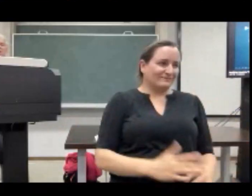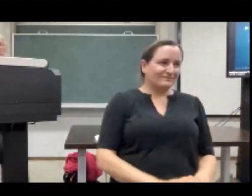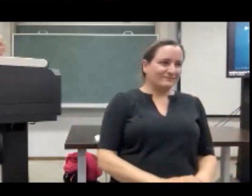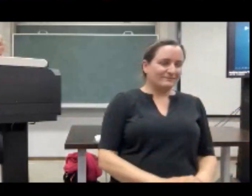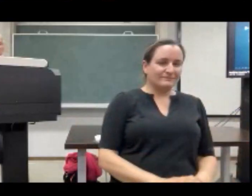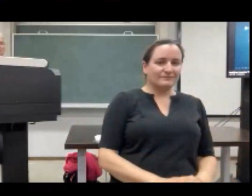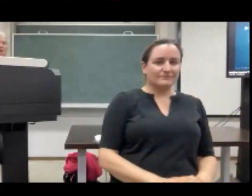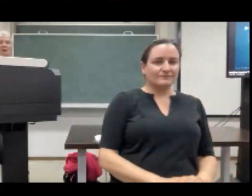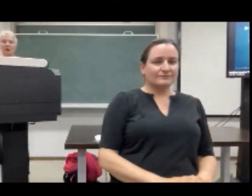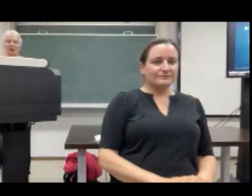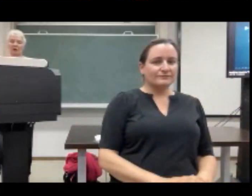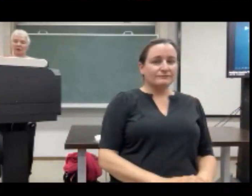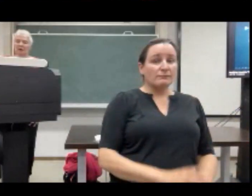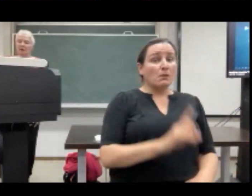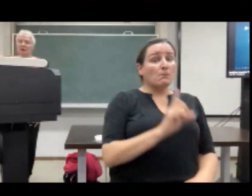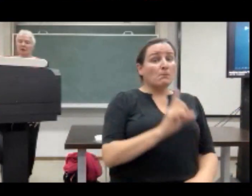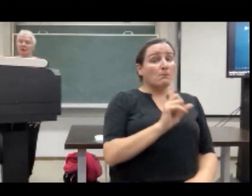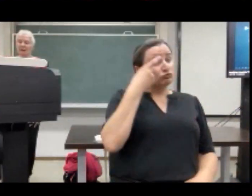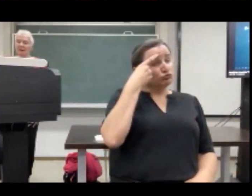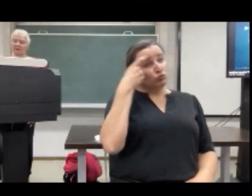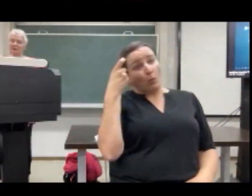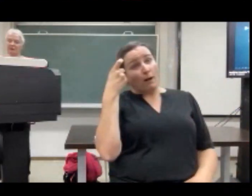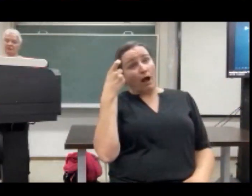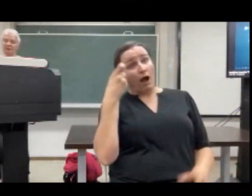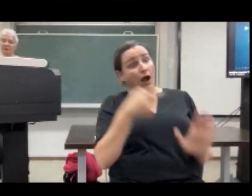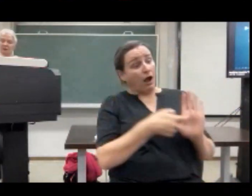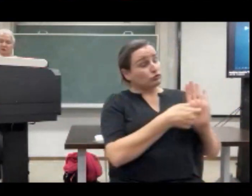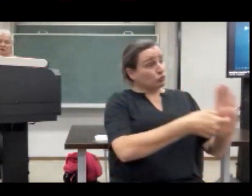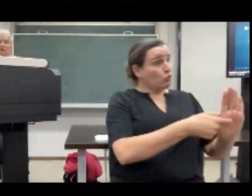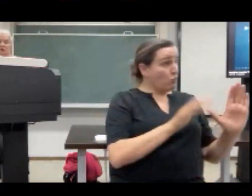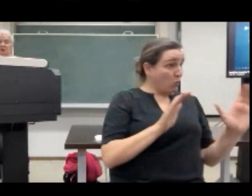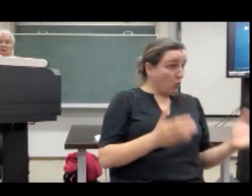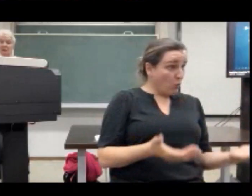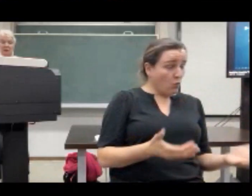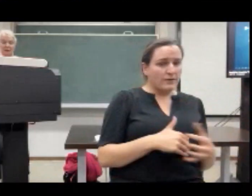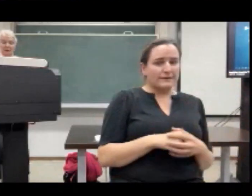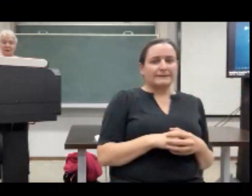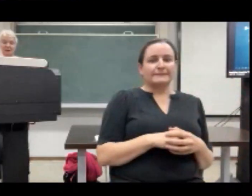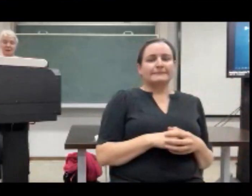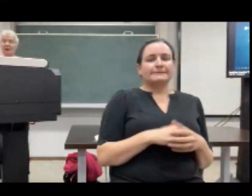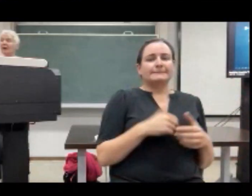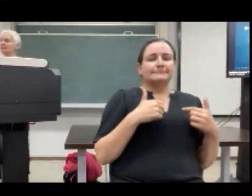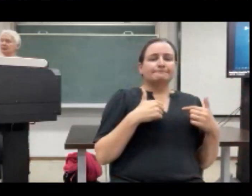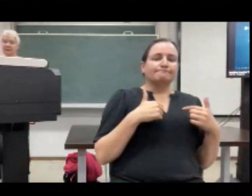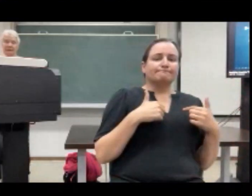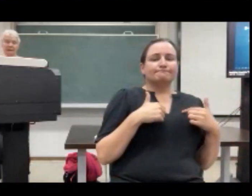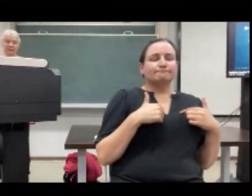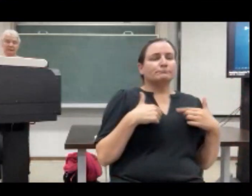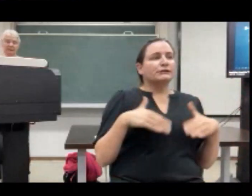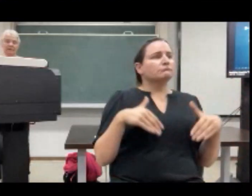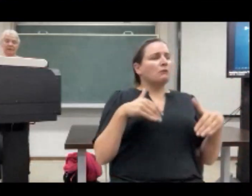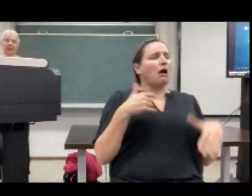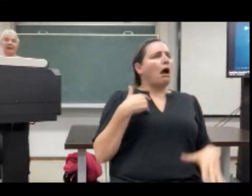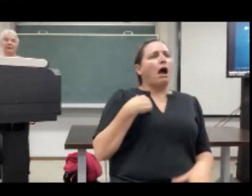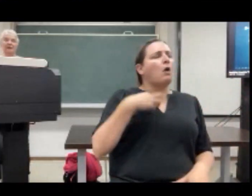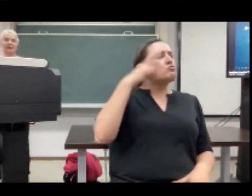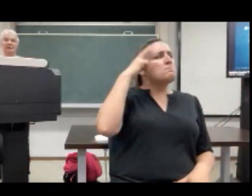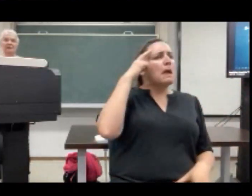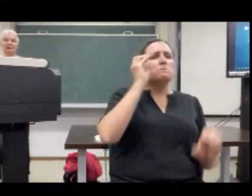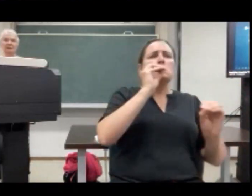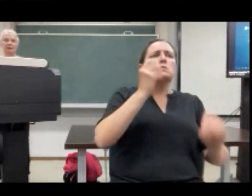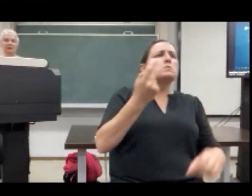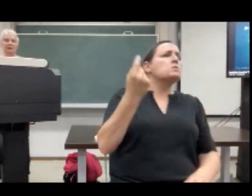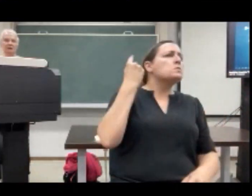Unique trauma symptoms are higher levels of dissociation, that is amnesia